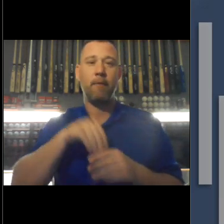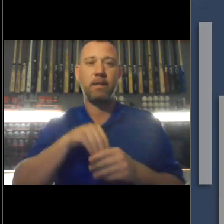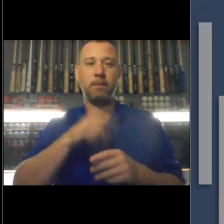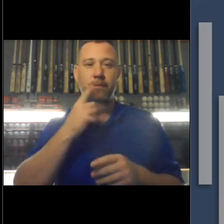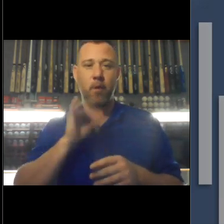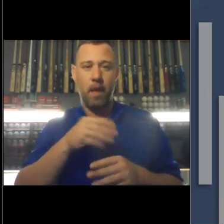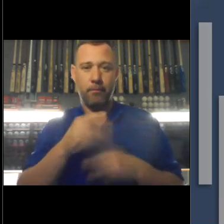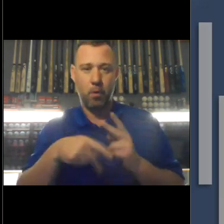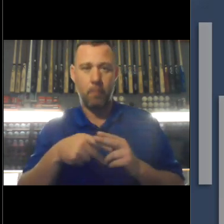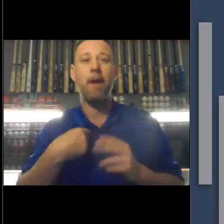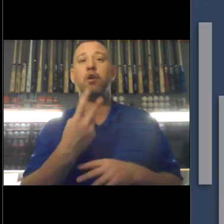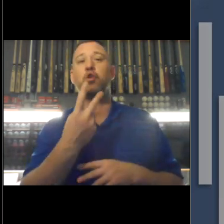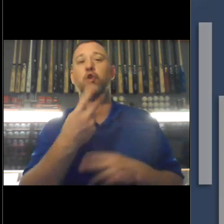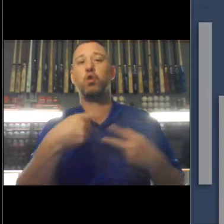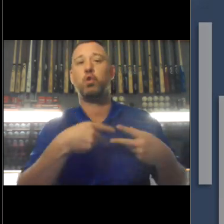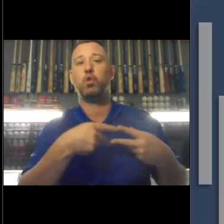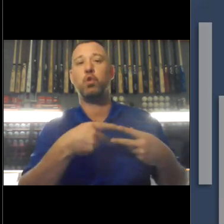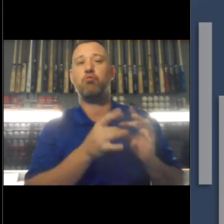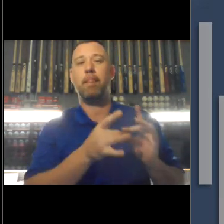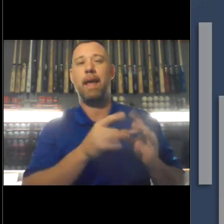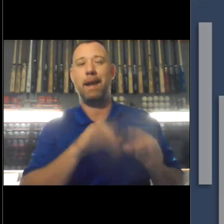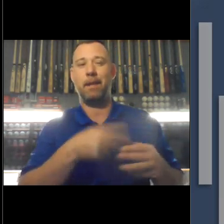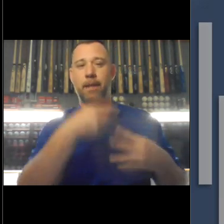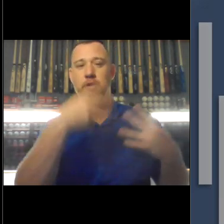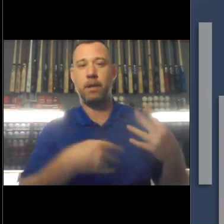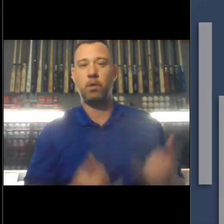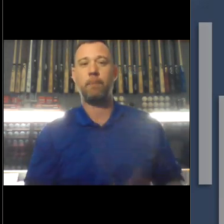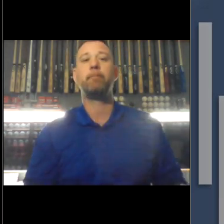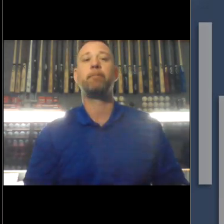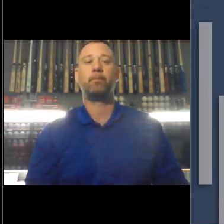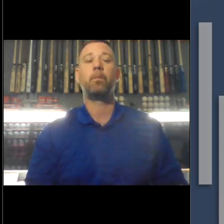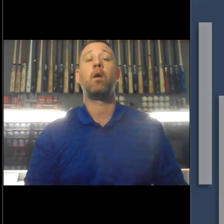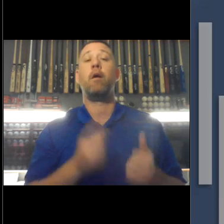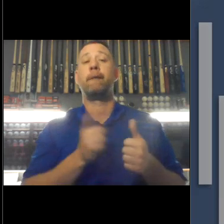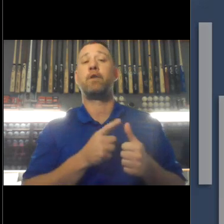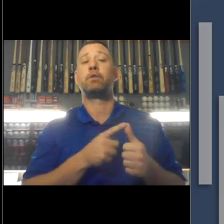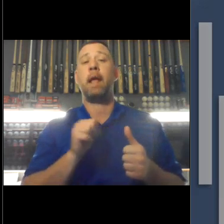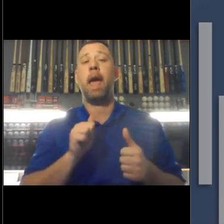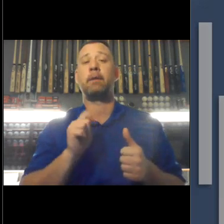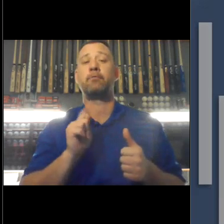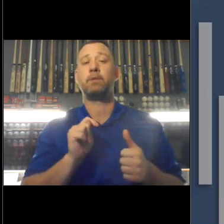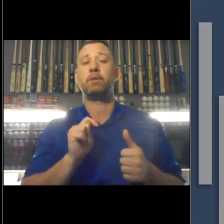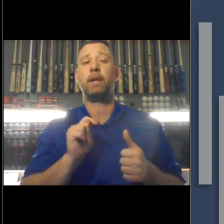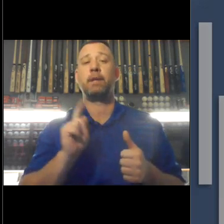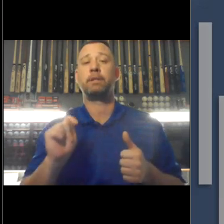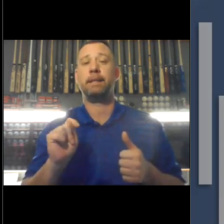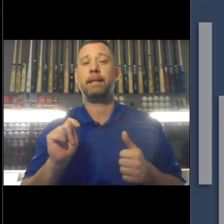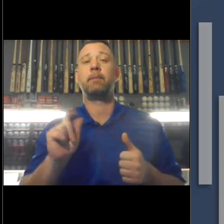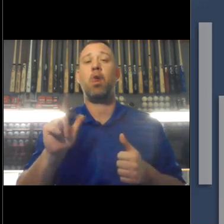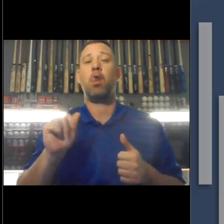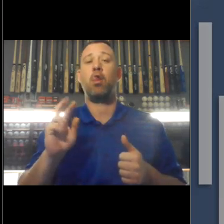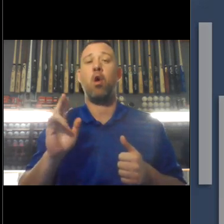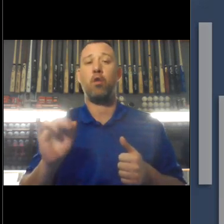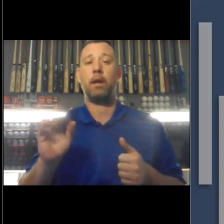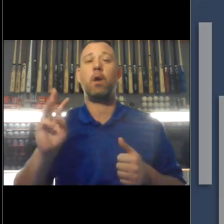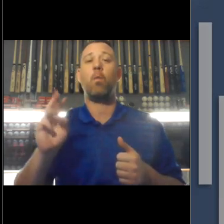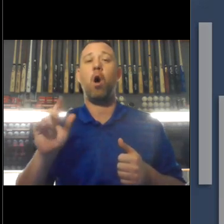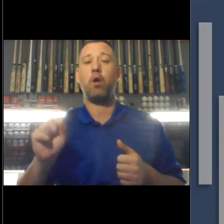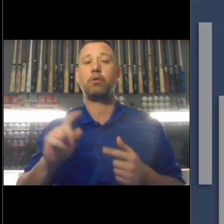2 agenda items related to this on our agenda. First, our active transportation team, which consists of Lori Waters,